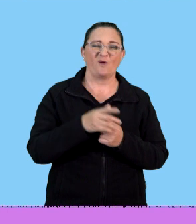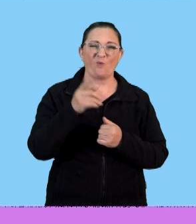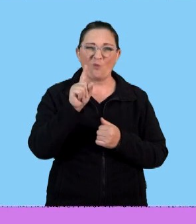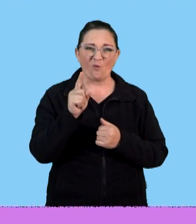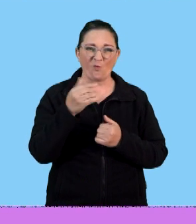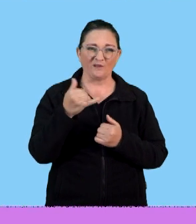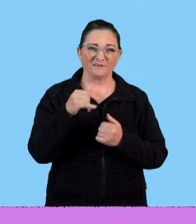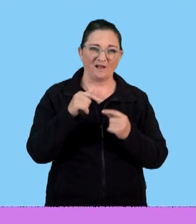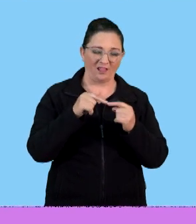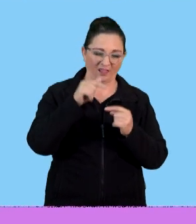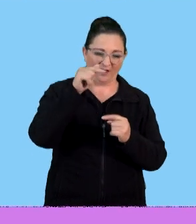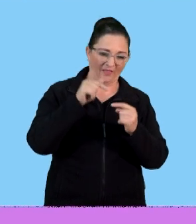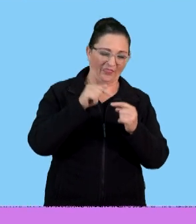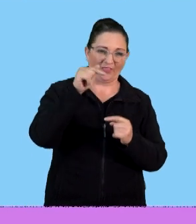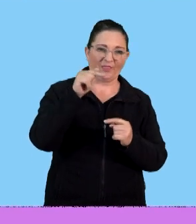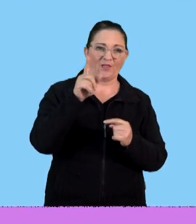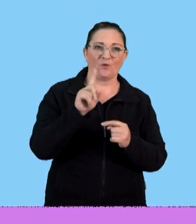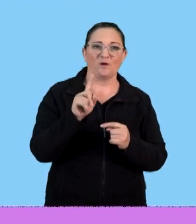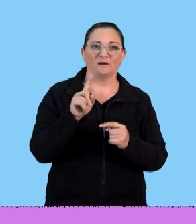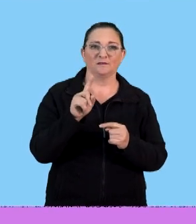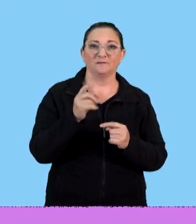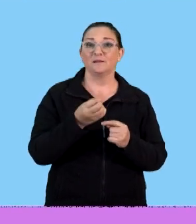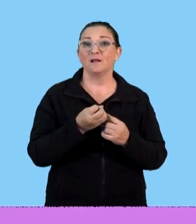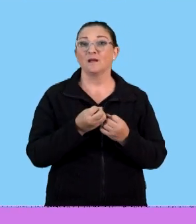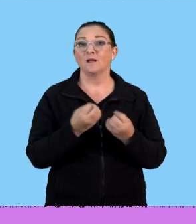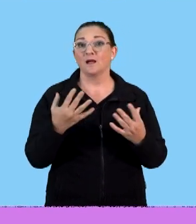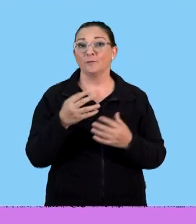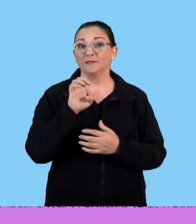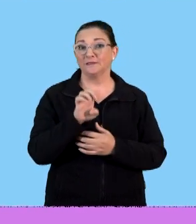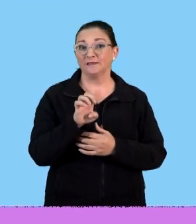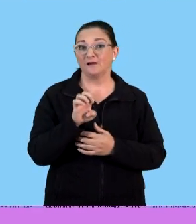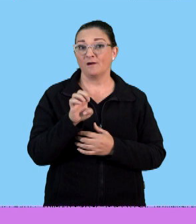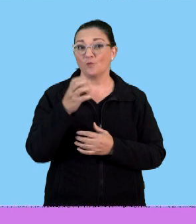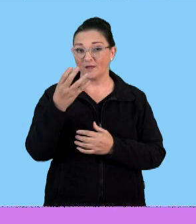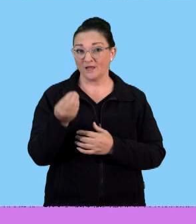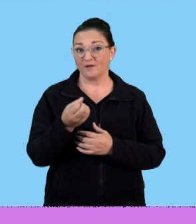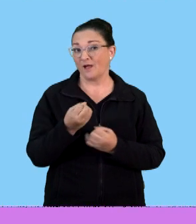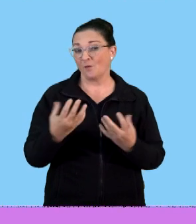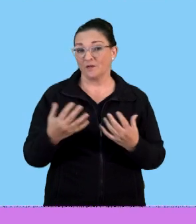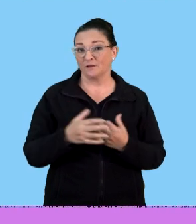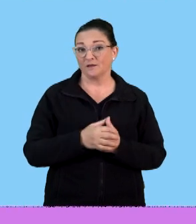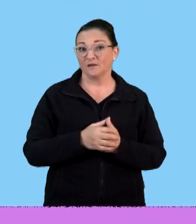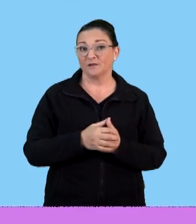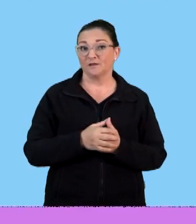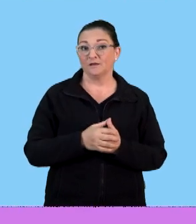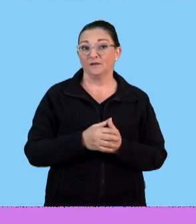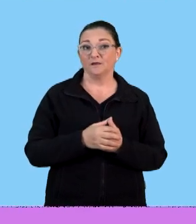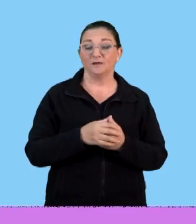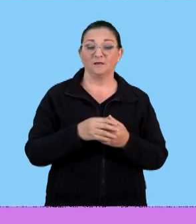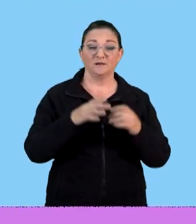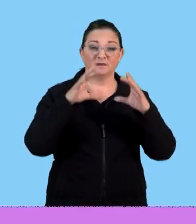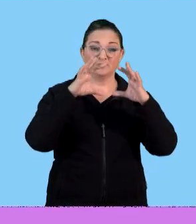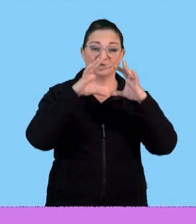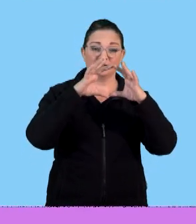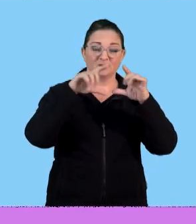here. This side, we need to know what is the length here. And remember, how many E's do we have here? We have 2 of